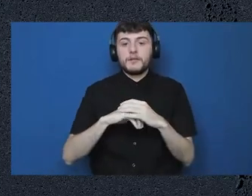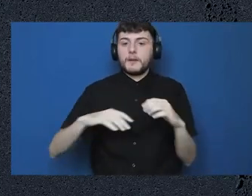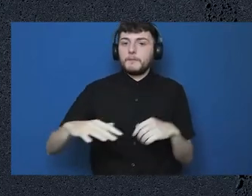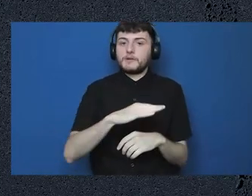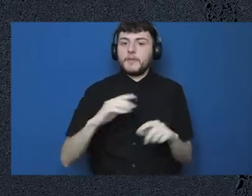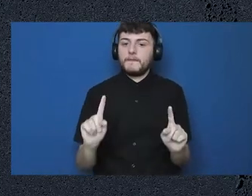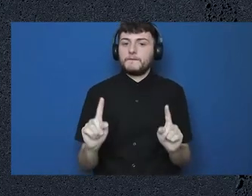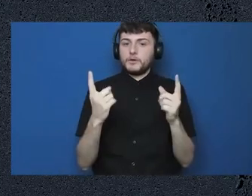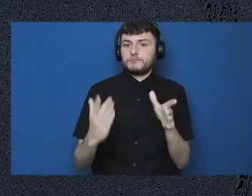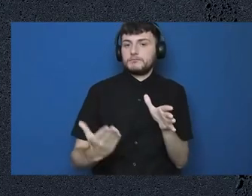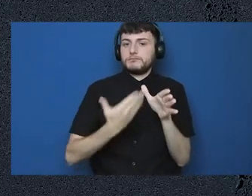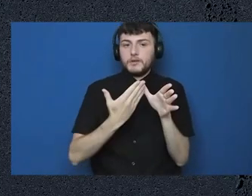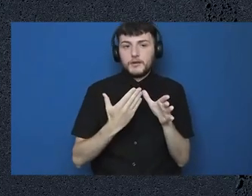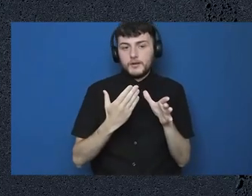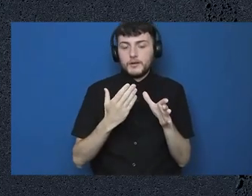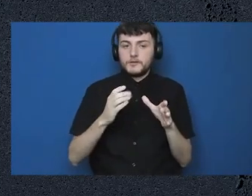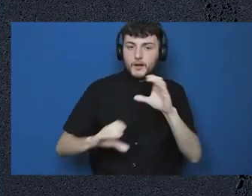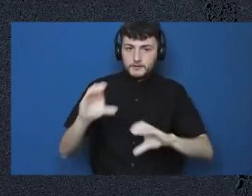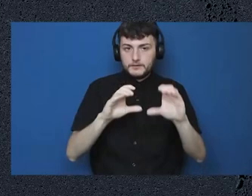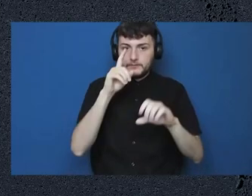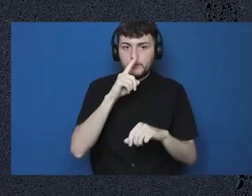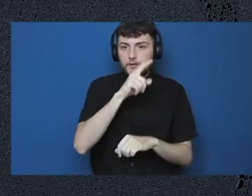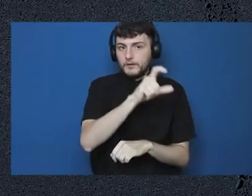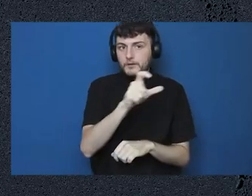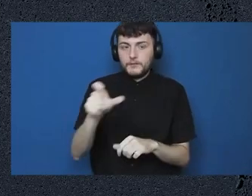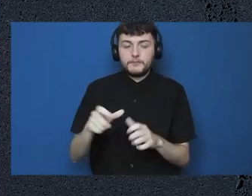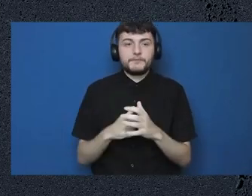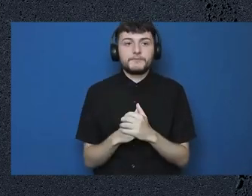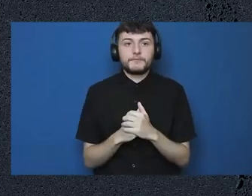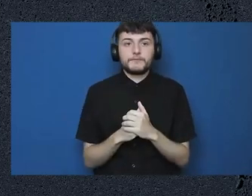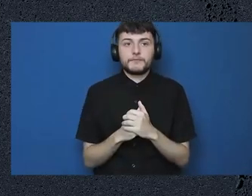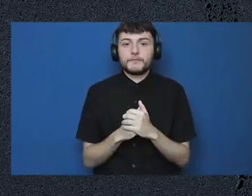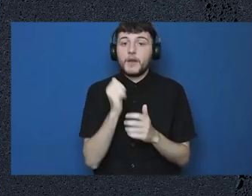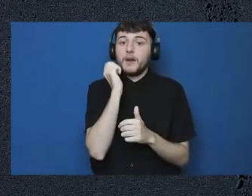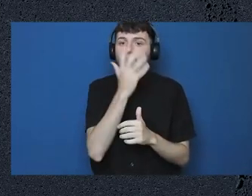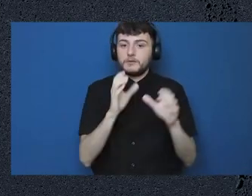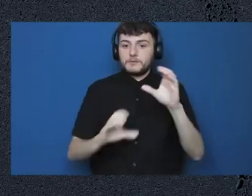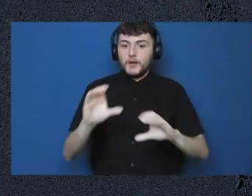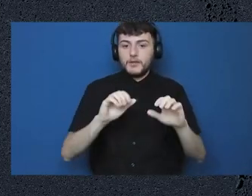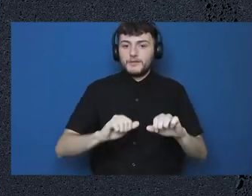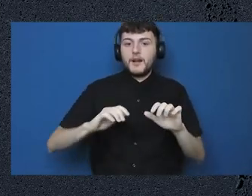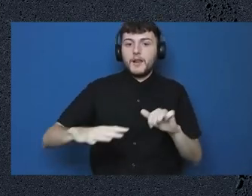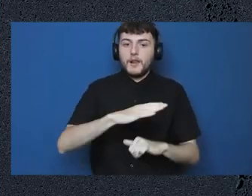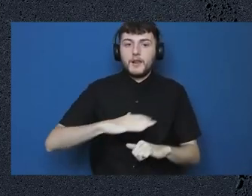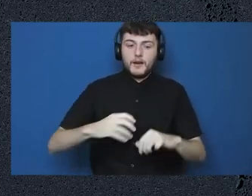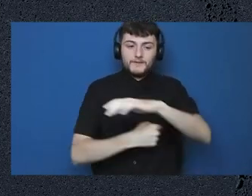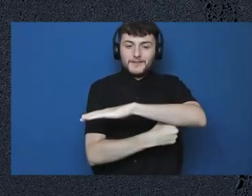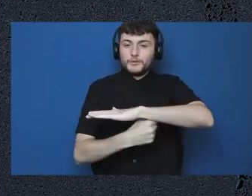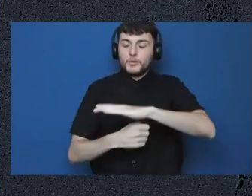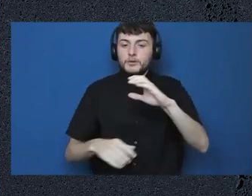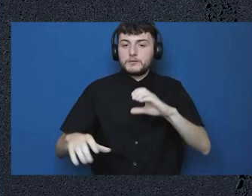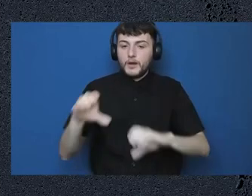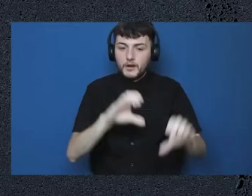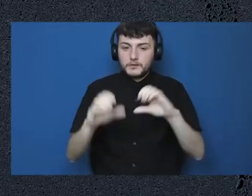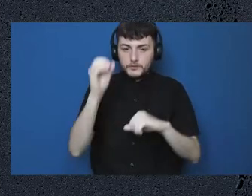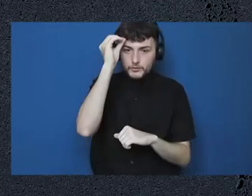scientists. Aboriginal science is this land's foundational science. It is this land's foundational knowledge, and